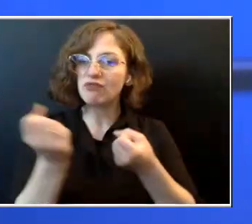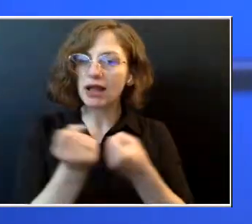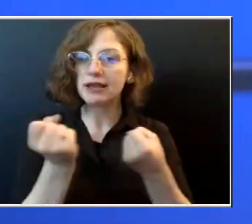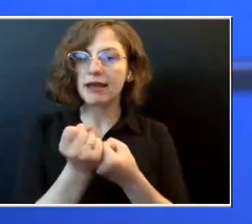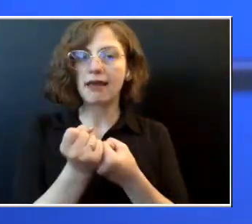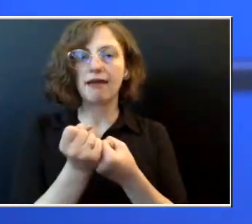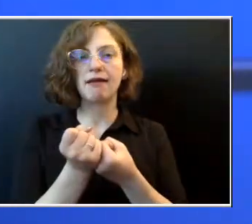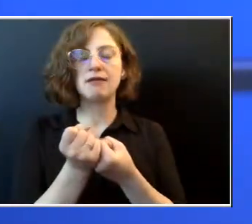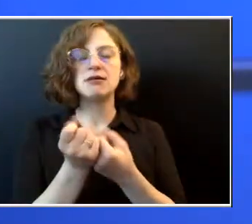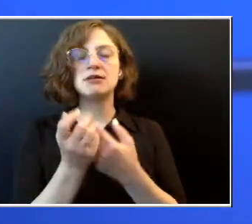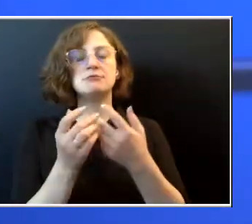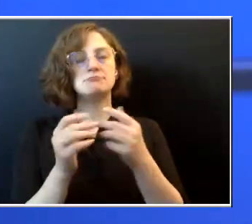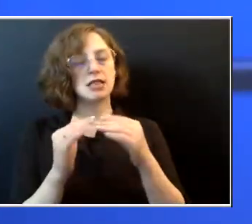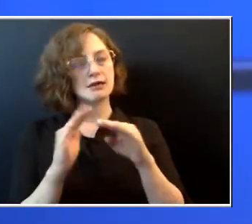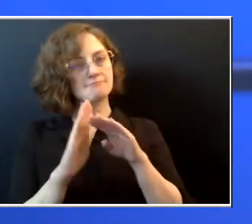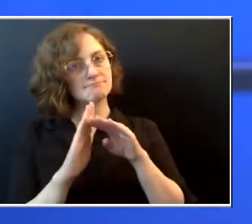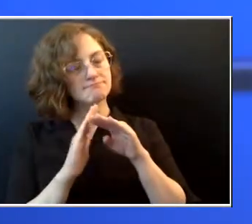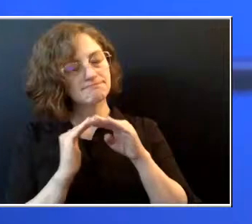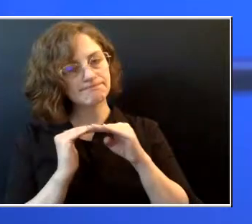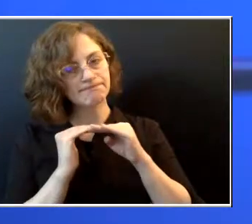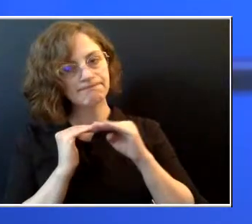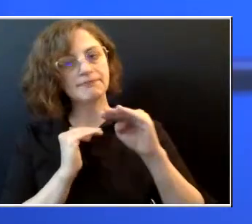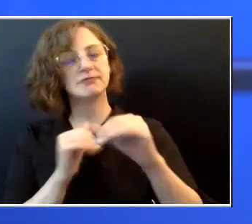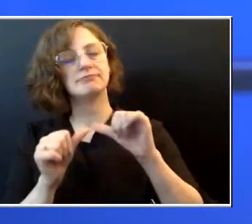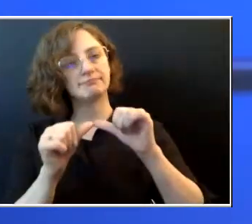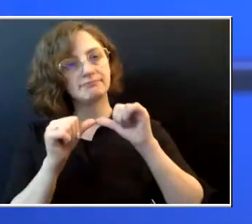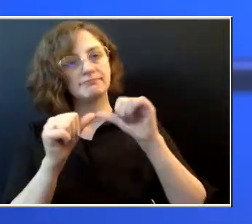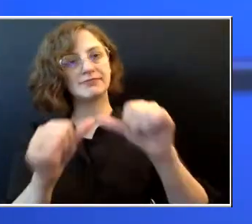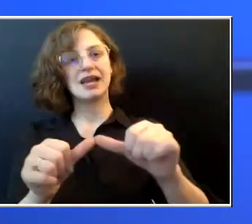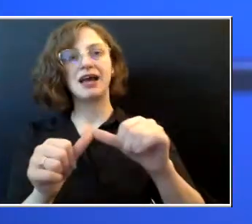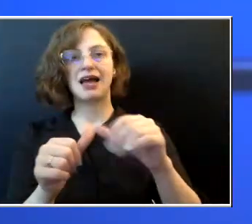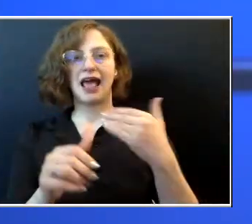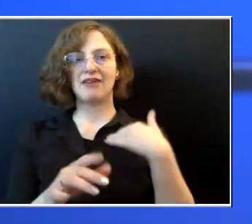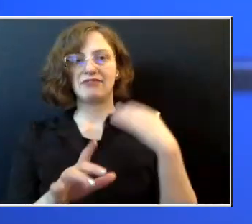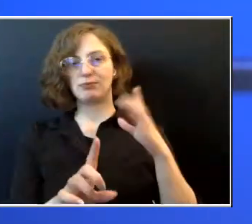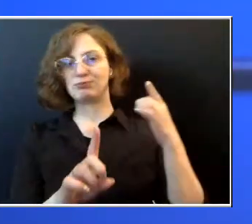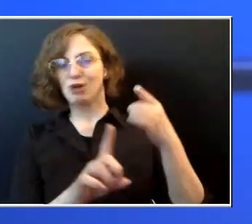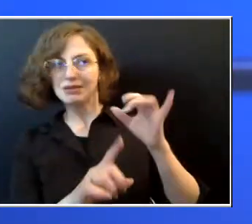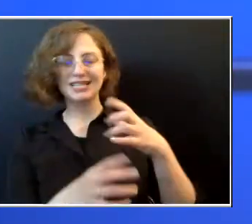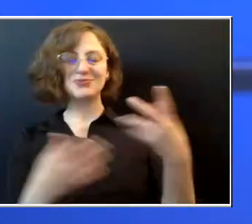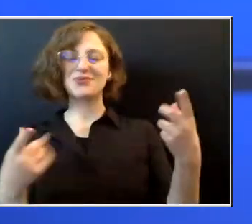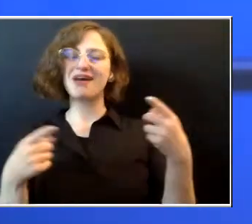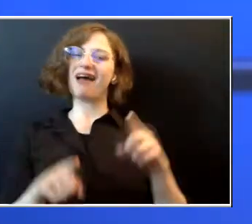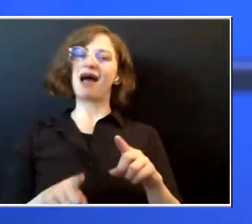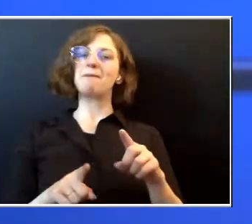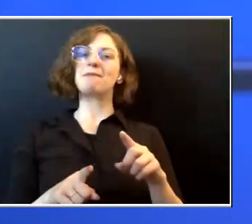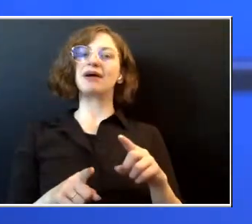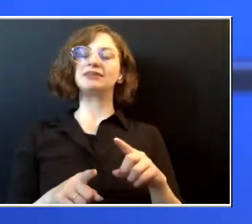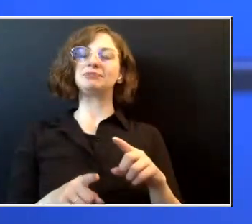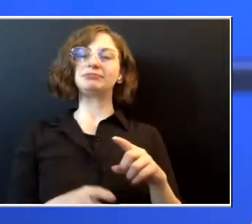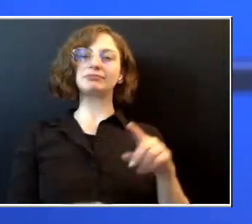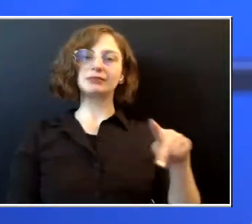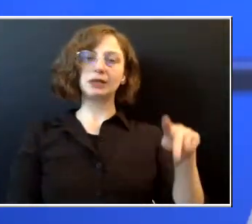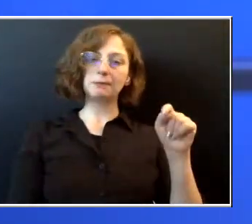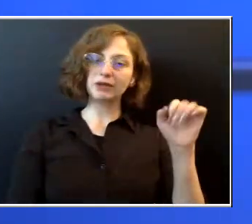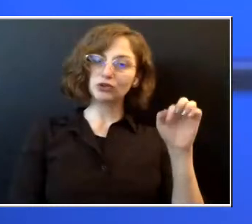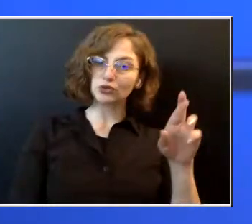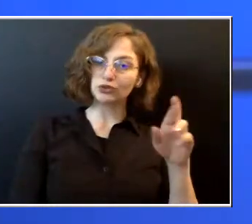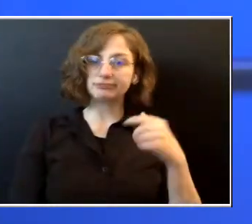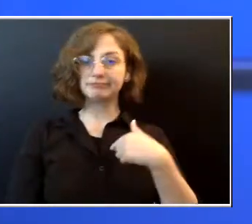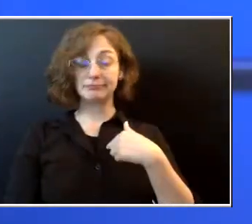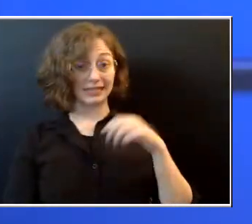purpose, this is what happened. And while Peter and I, and actually, you know, Steve, you were directly involved with the